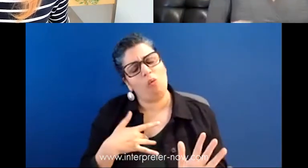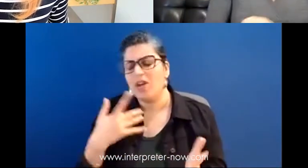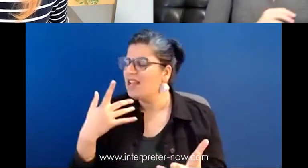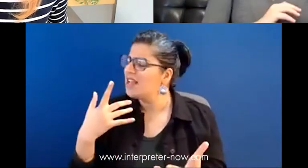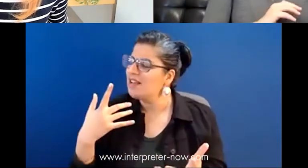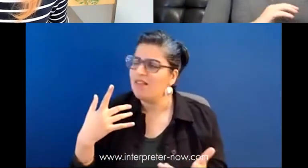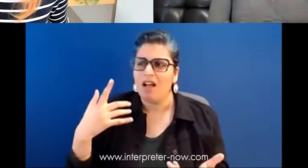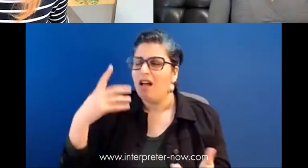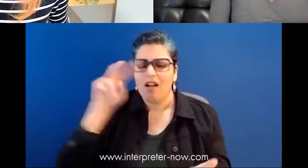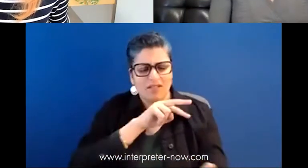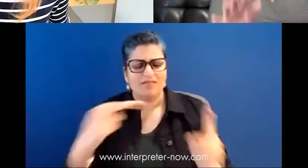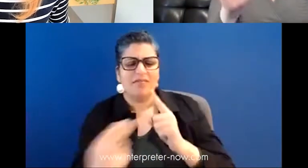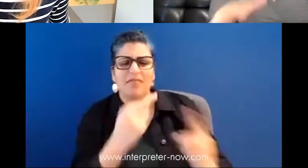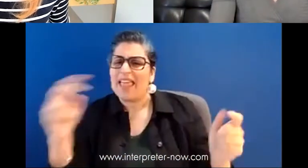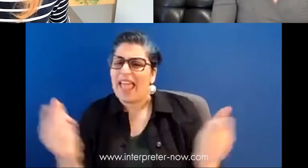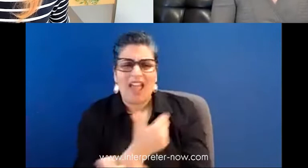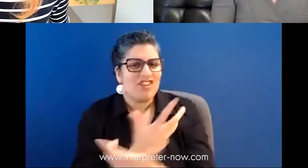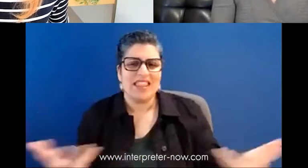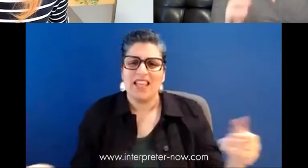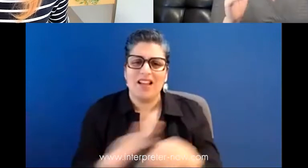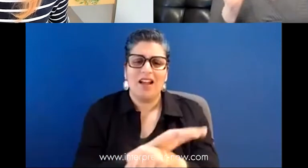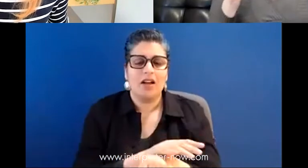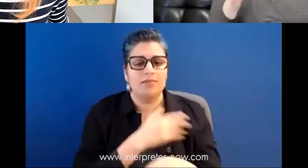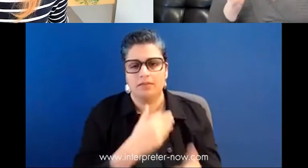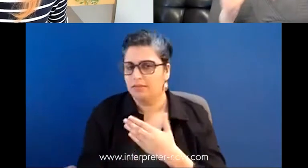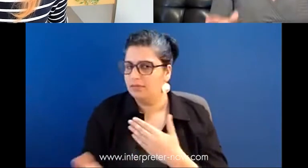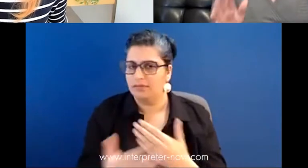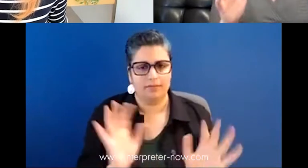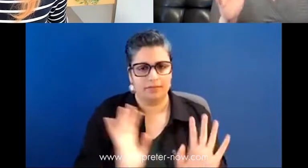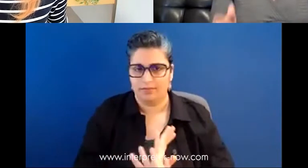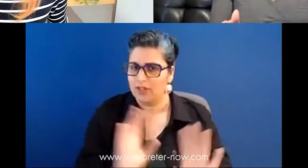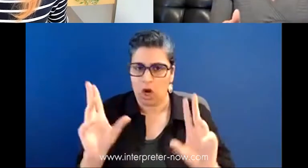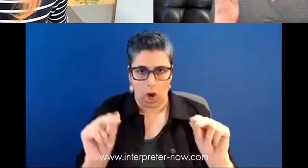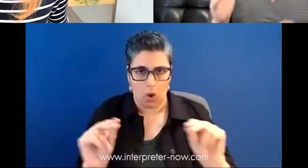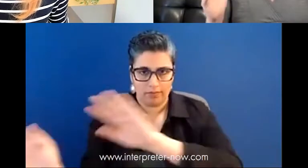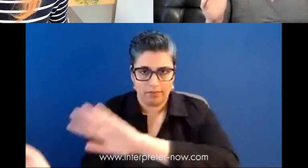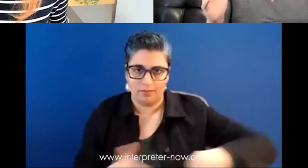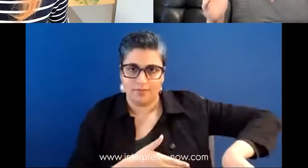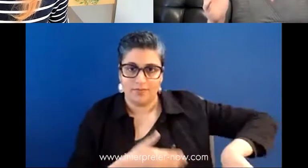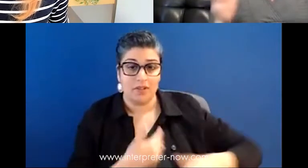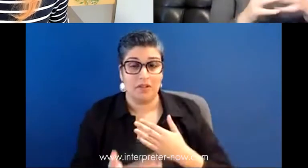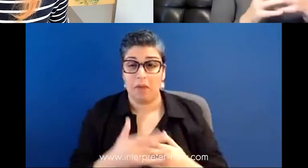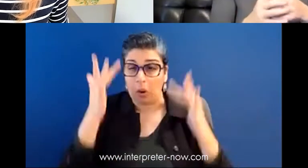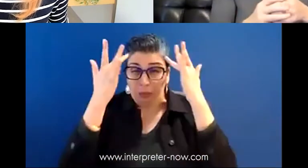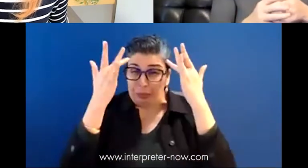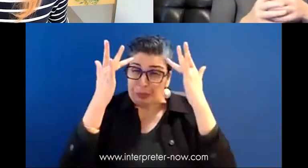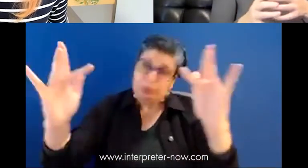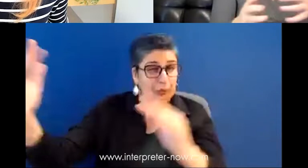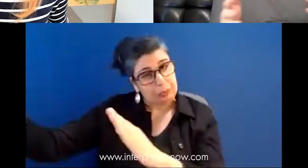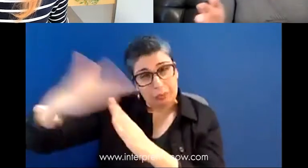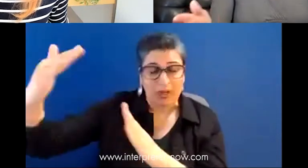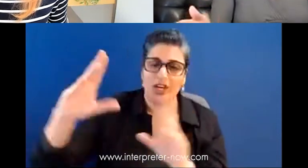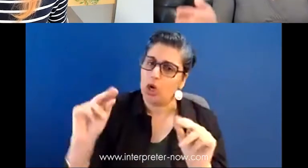have. We're not even close. Doesn't matter how smart you are. You truly don't have an appreciation